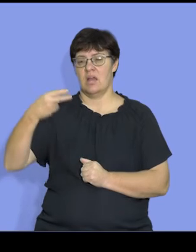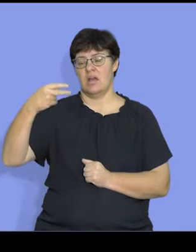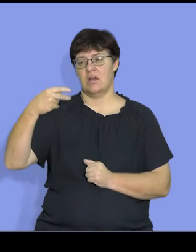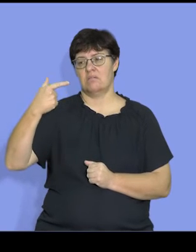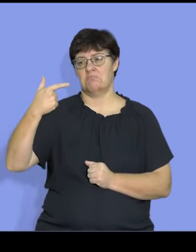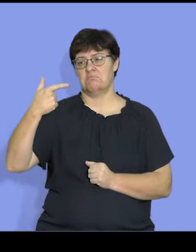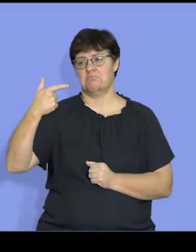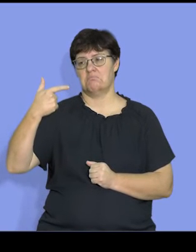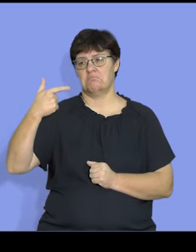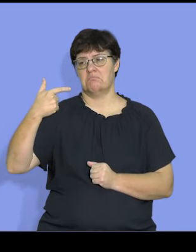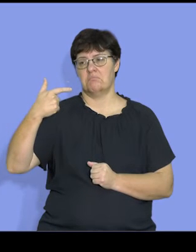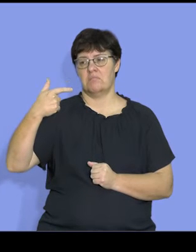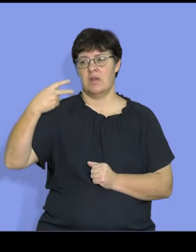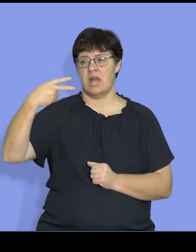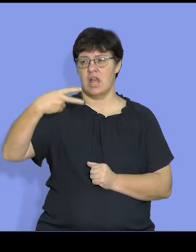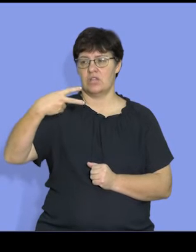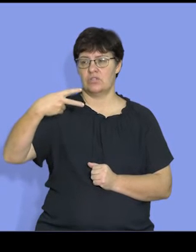okay.